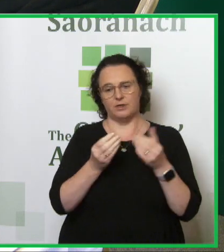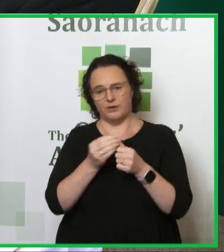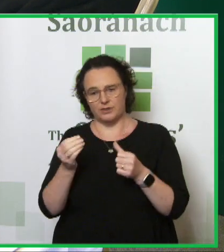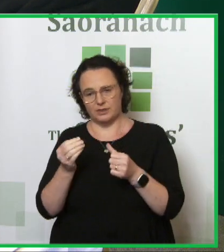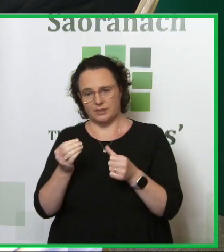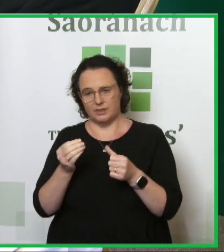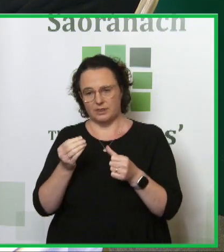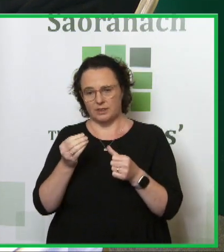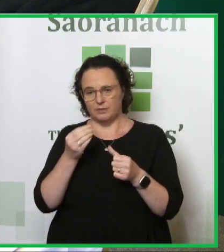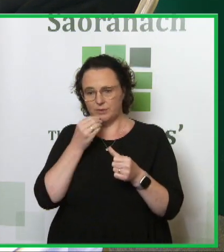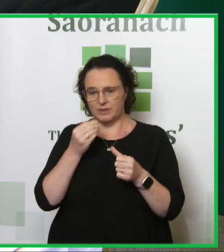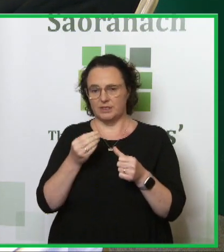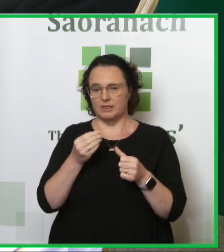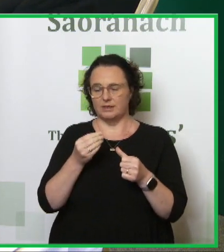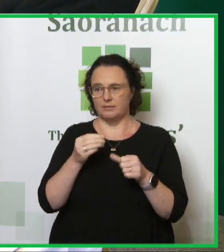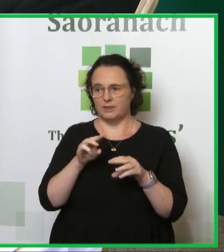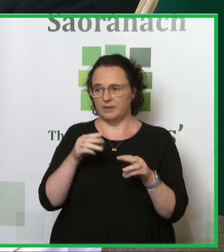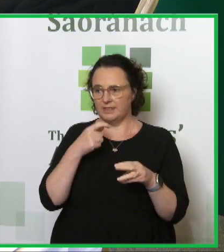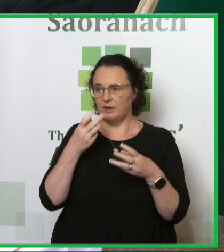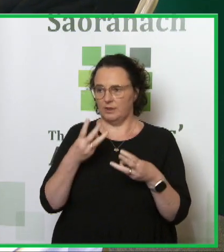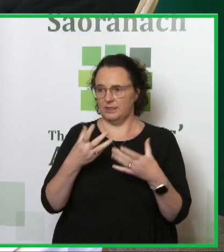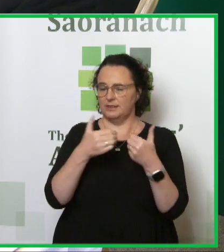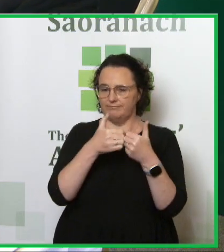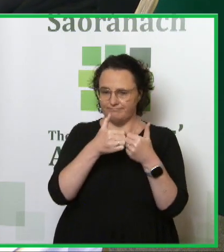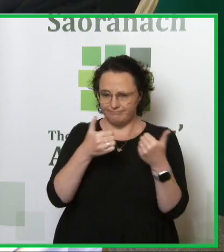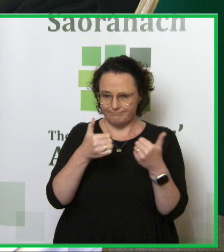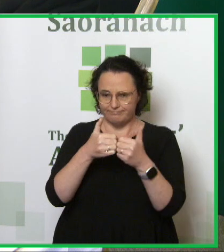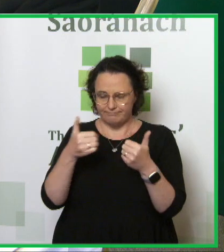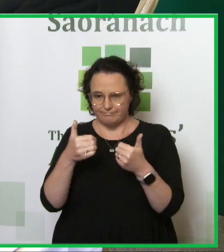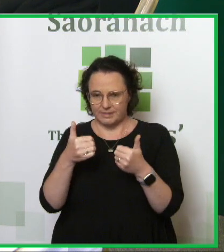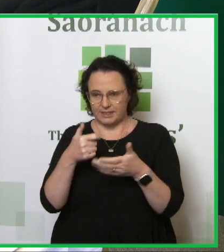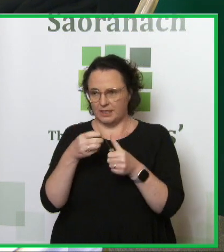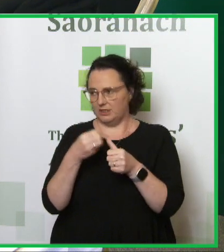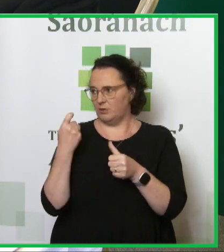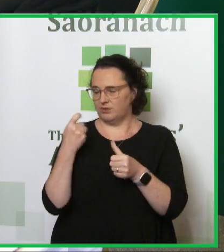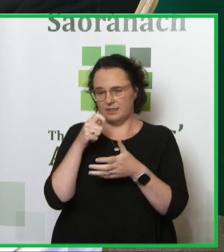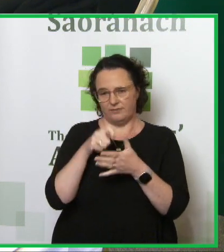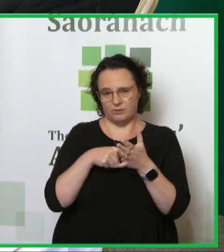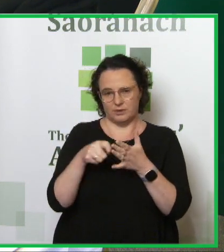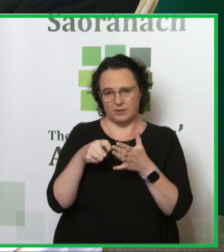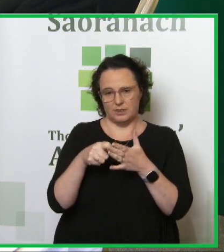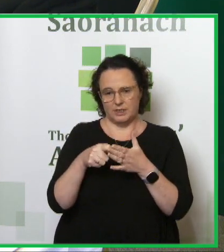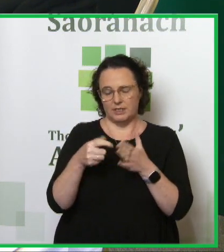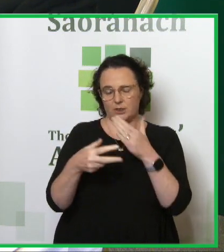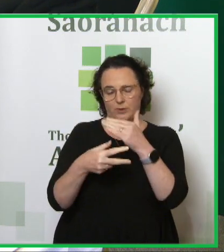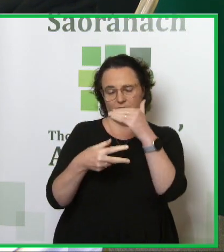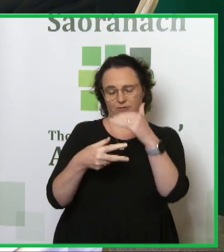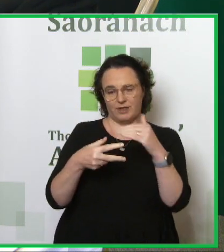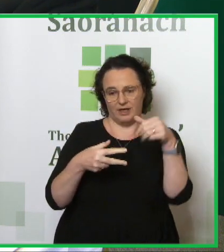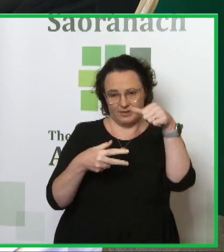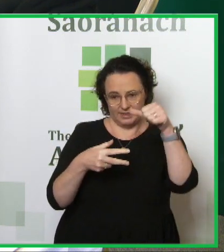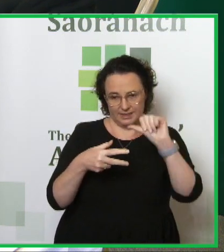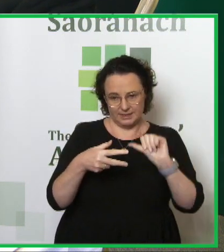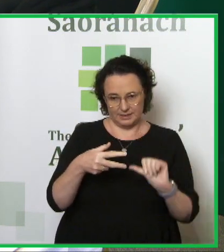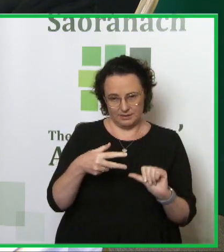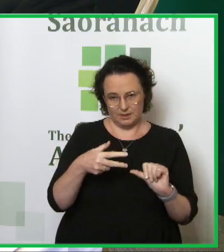ballot, and people have moved. Yeah. Okay, so there are 3 I have listed, and look, we can test